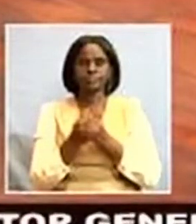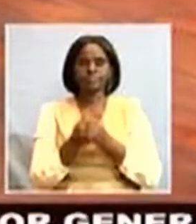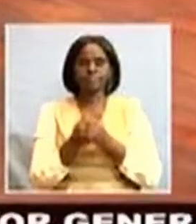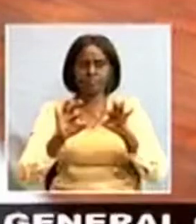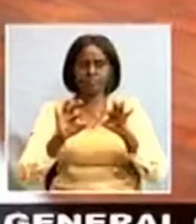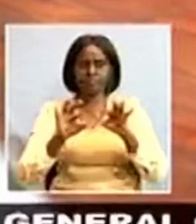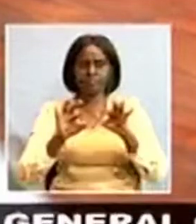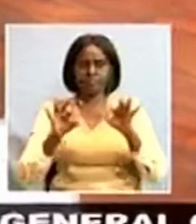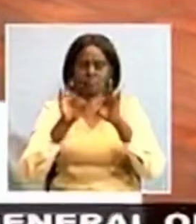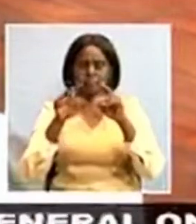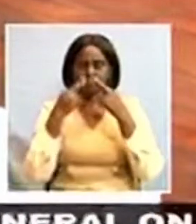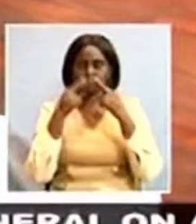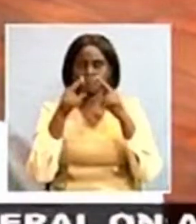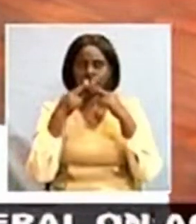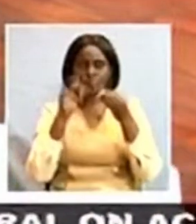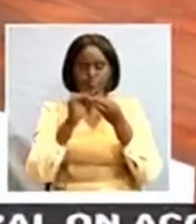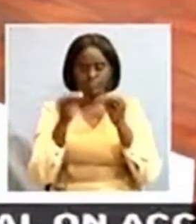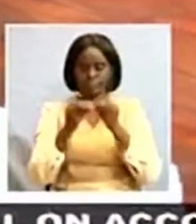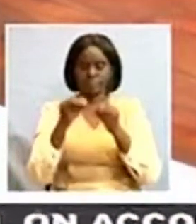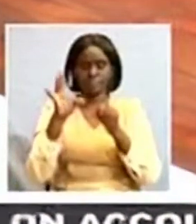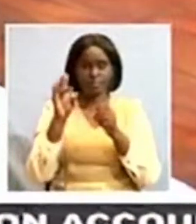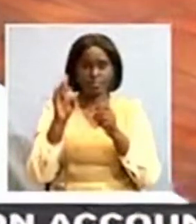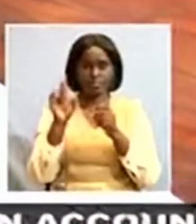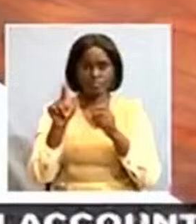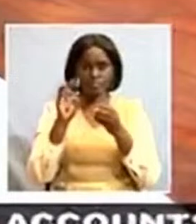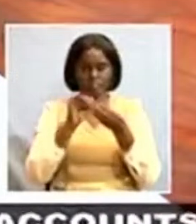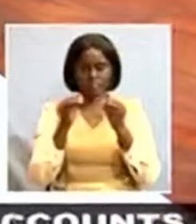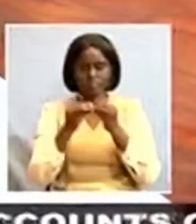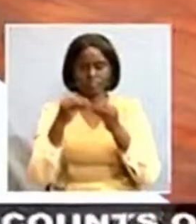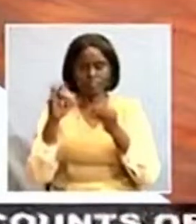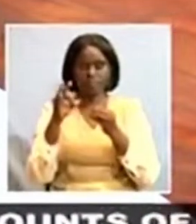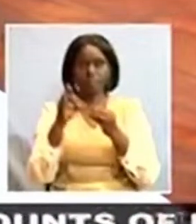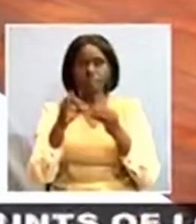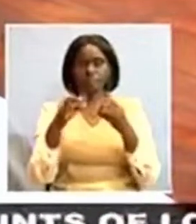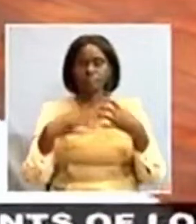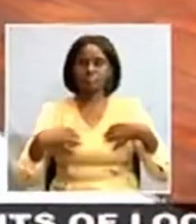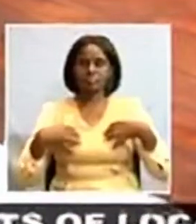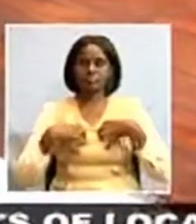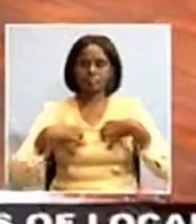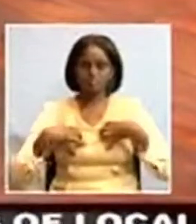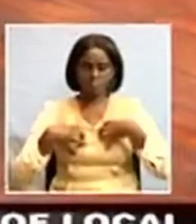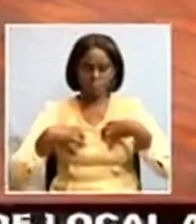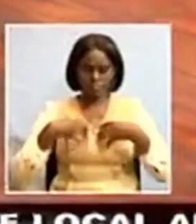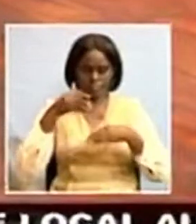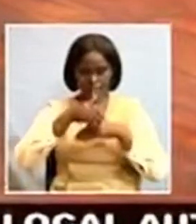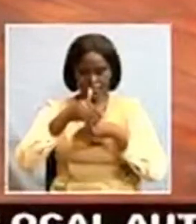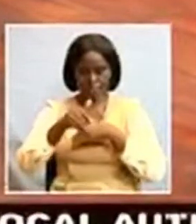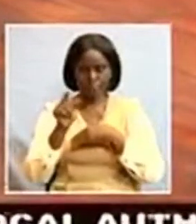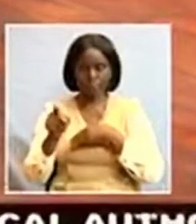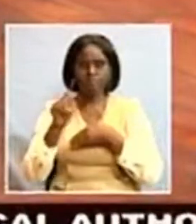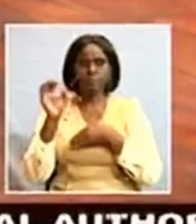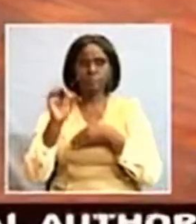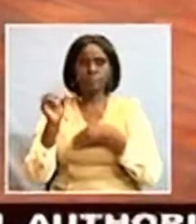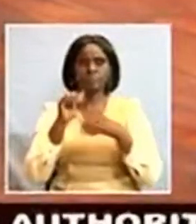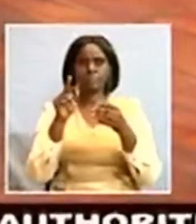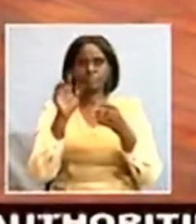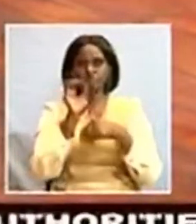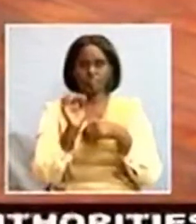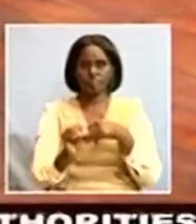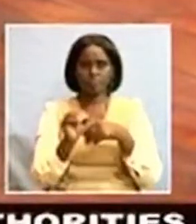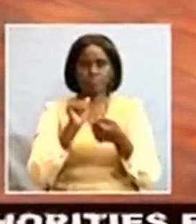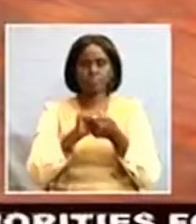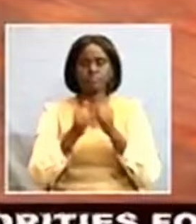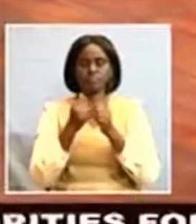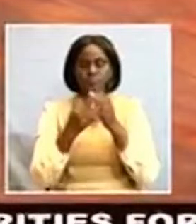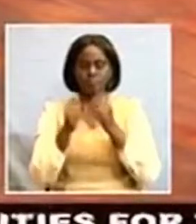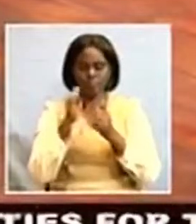Key output number 7, number of pets registered, which stood at 0%. Cause of query,